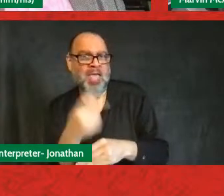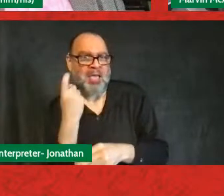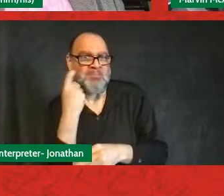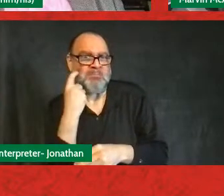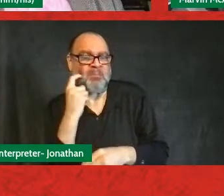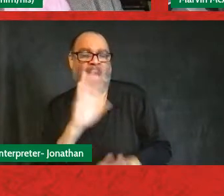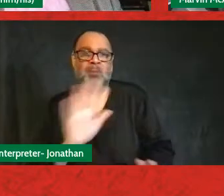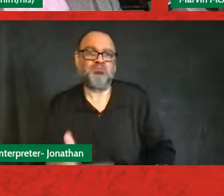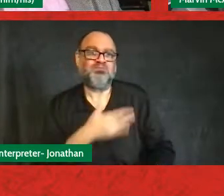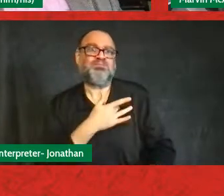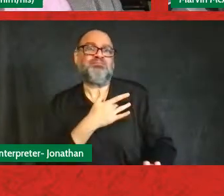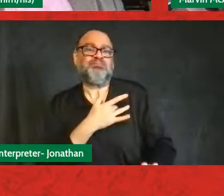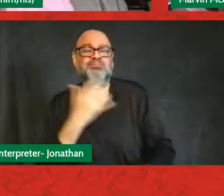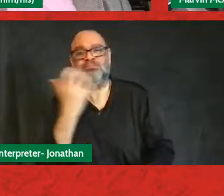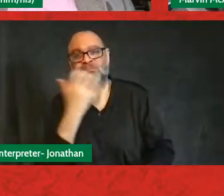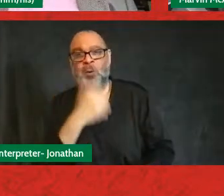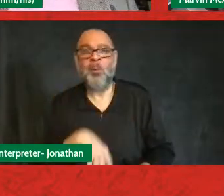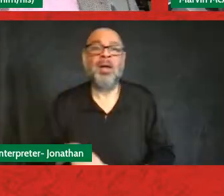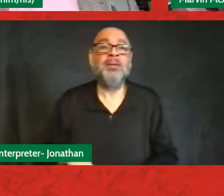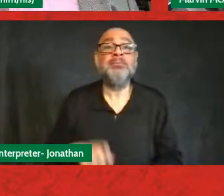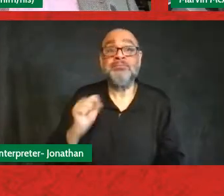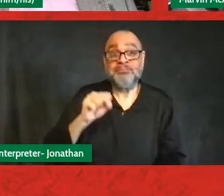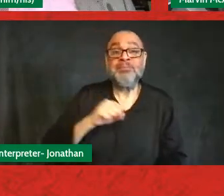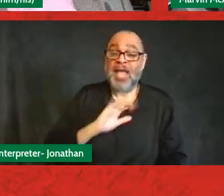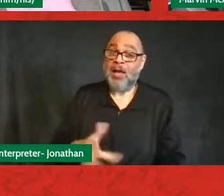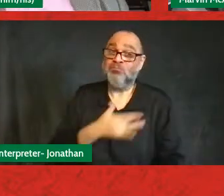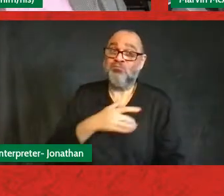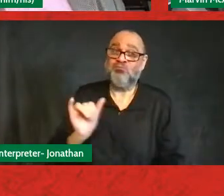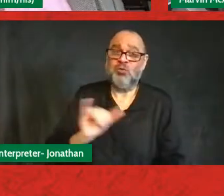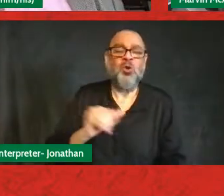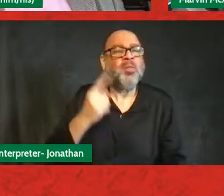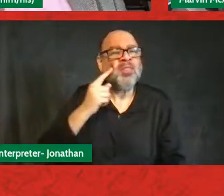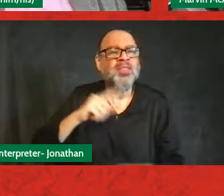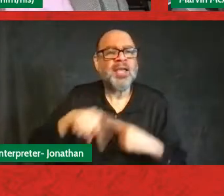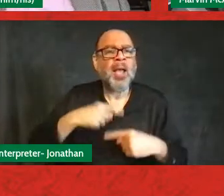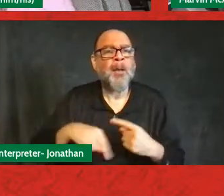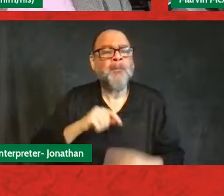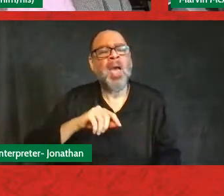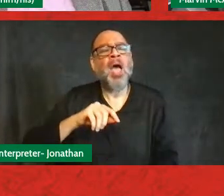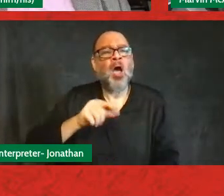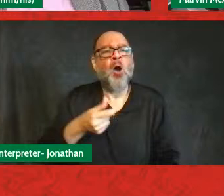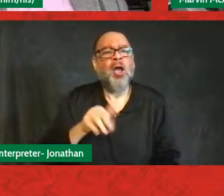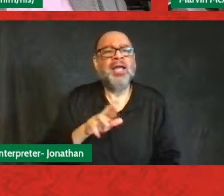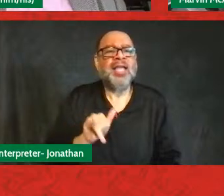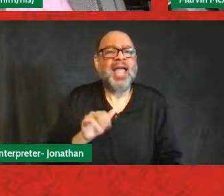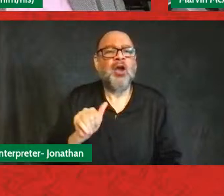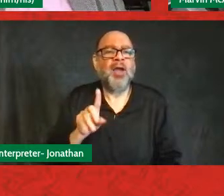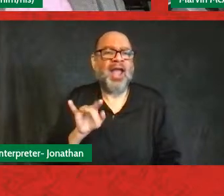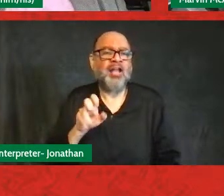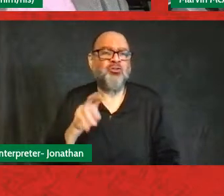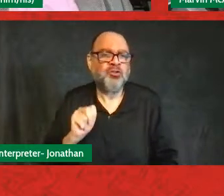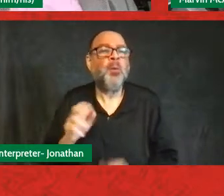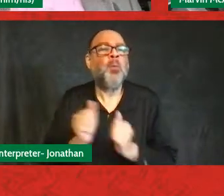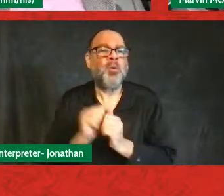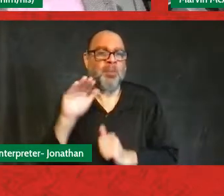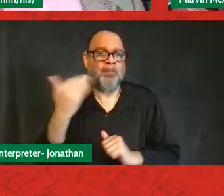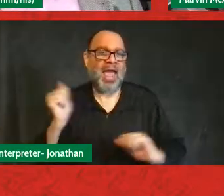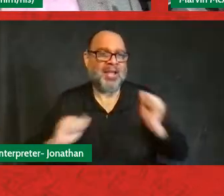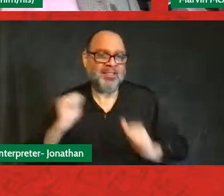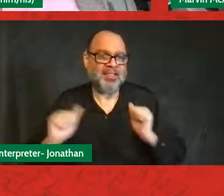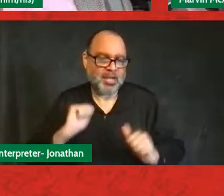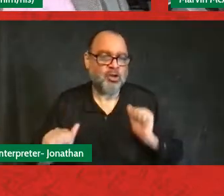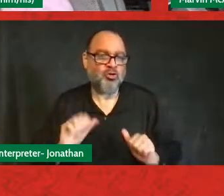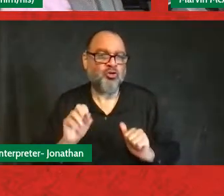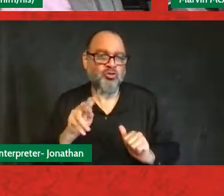I'm looking through the Gary Anderson report he did on the Black Theater Survey 2016, 2017. And the most